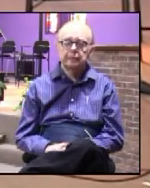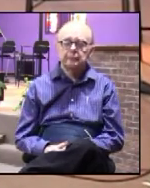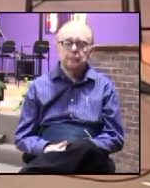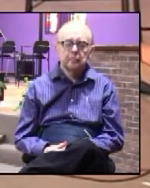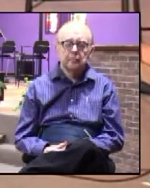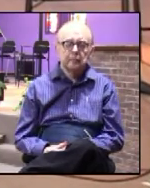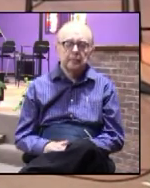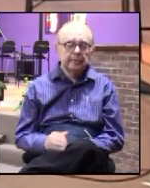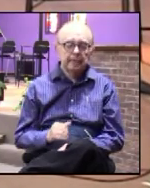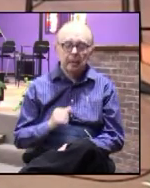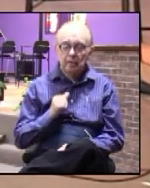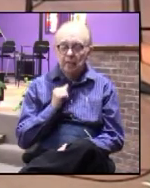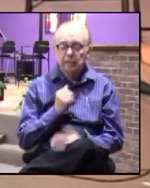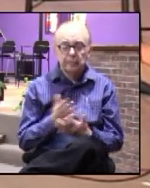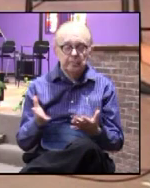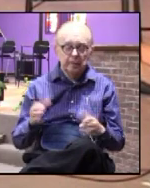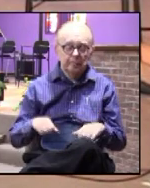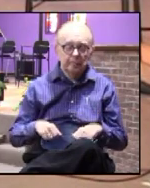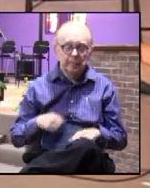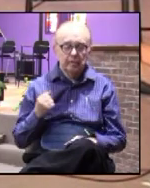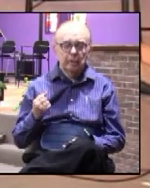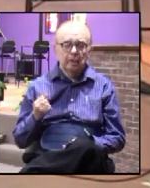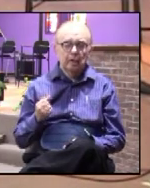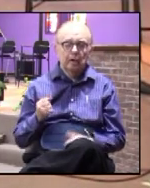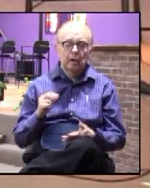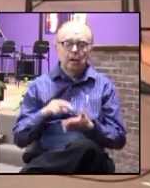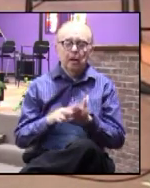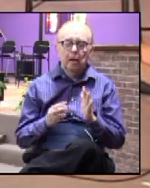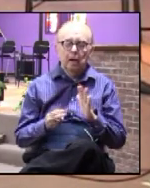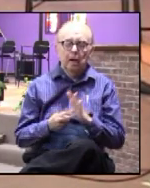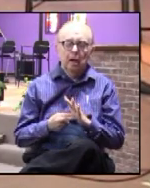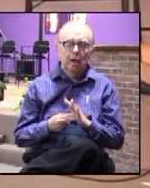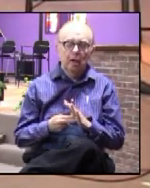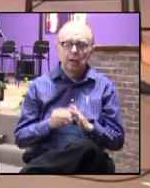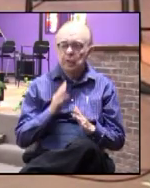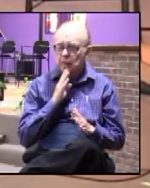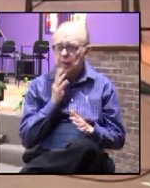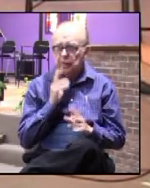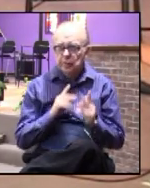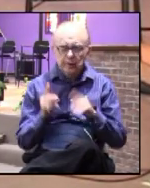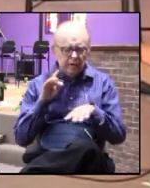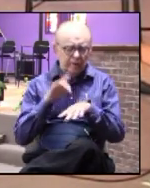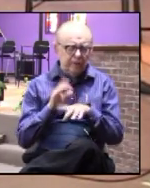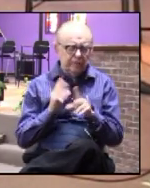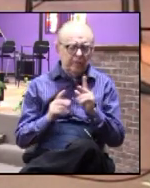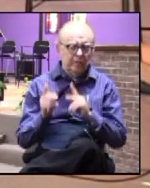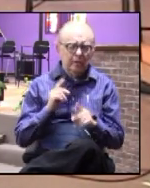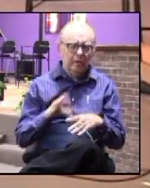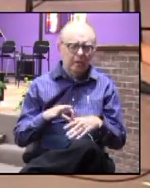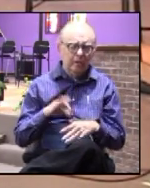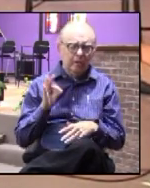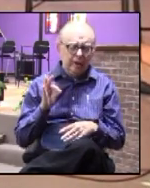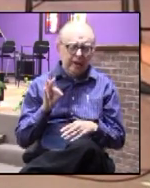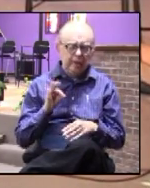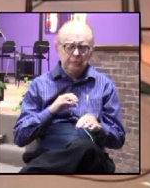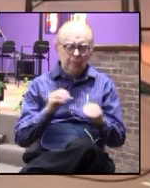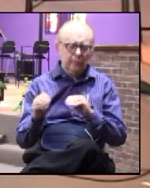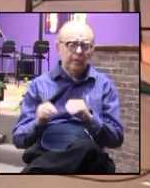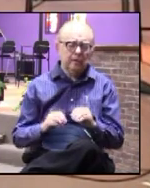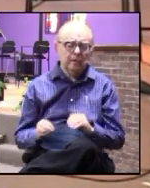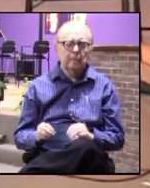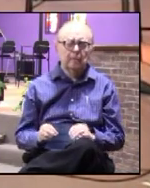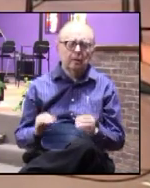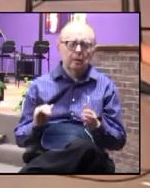And that's something to be proud of, because that means you're talking to people, you're reaching people, the Spirit of God is moving.